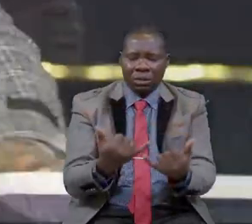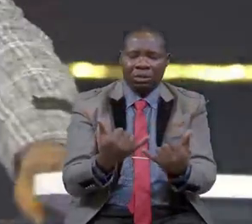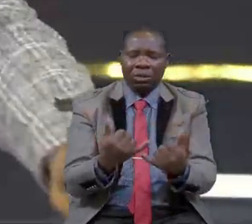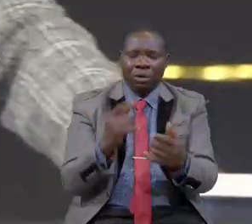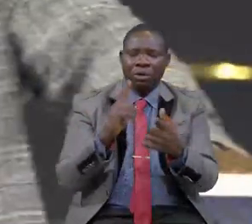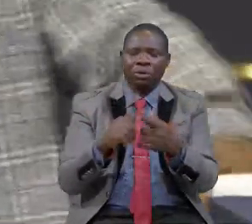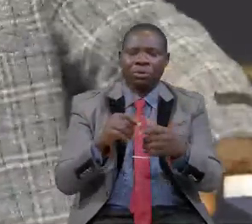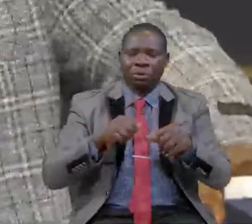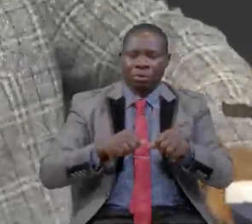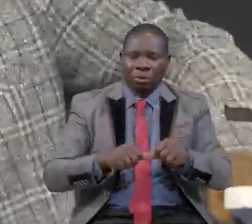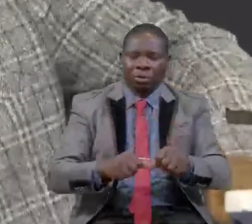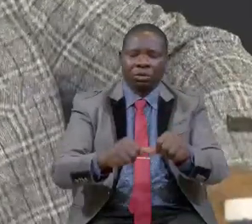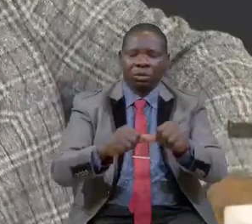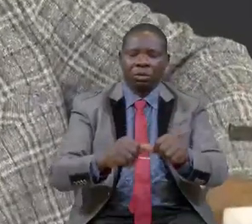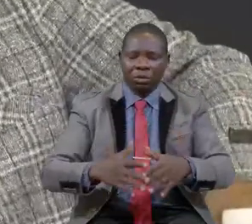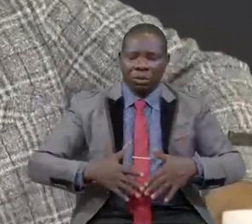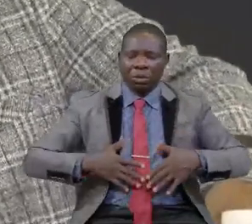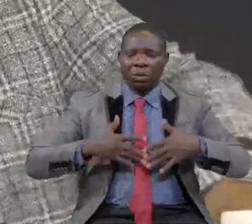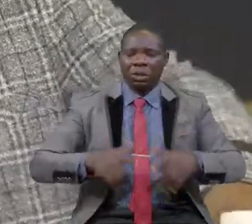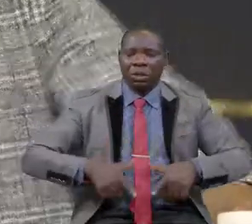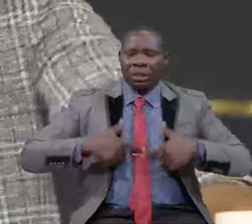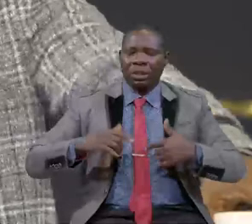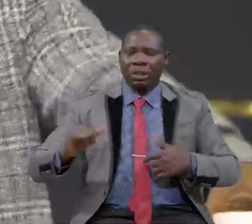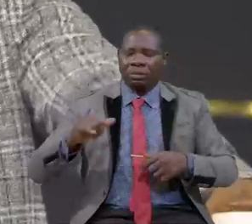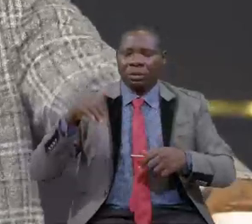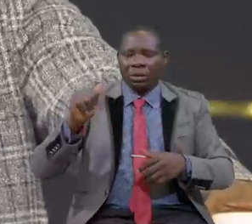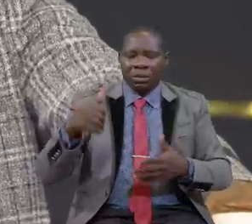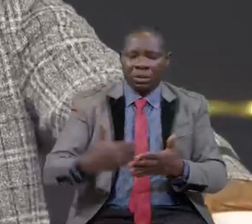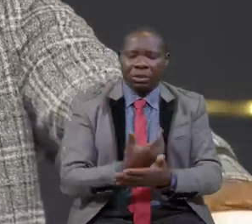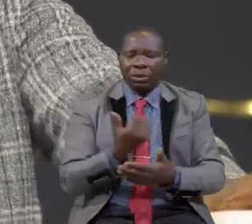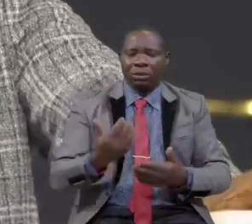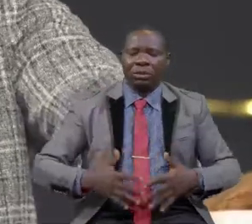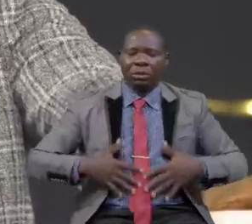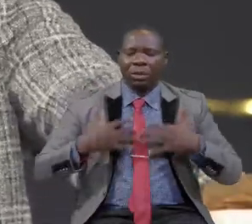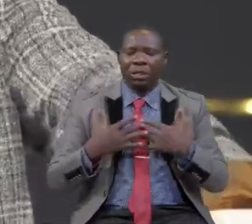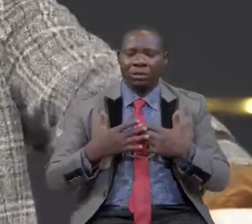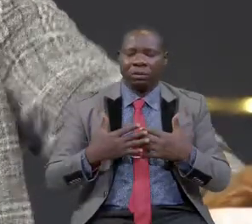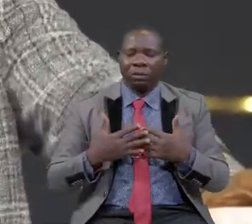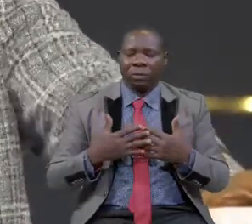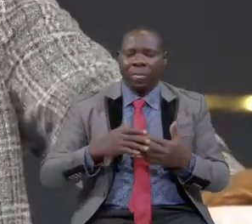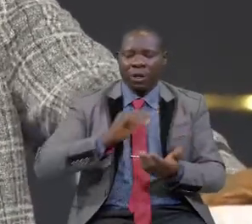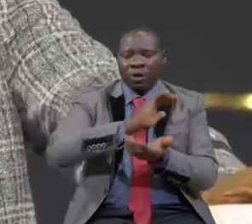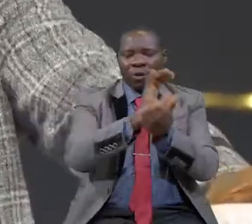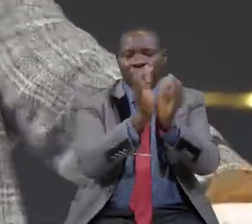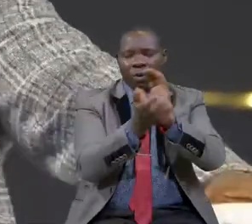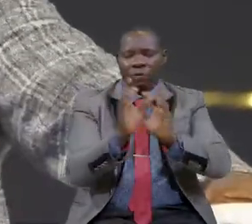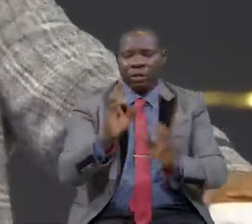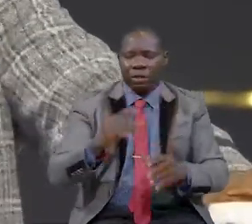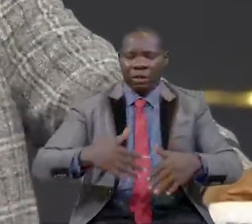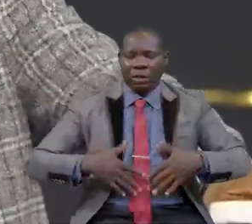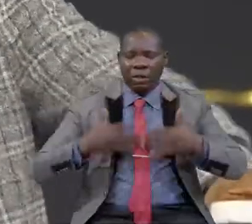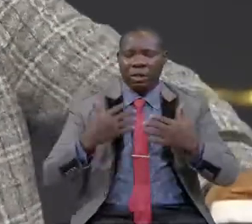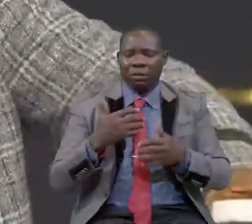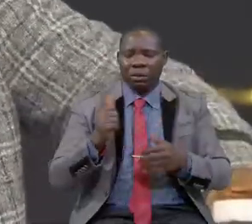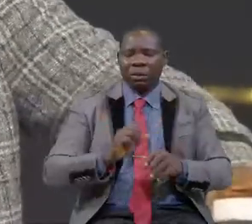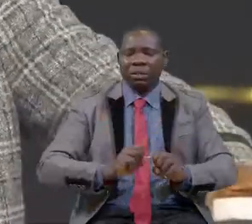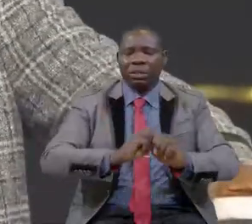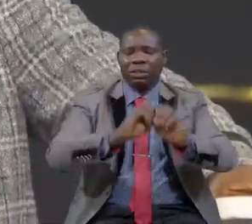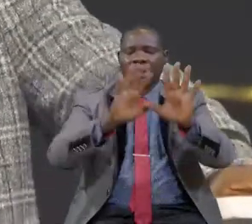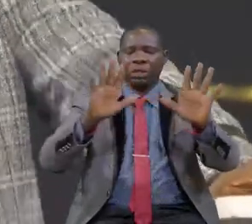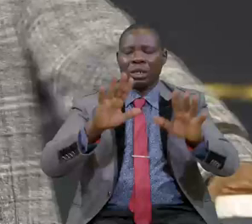continue living a new life, converted life, a shining bright